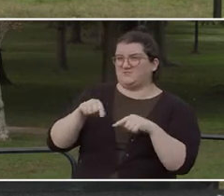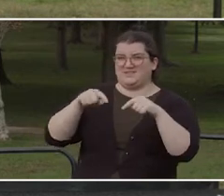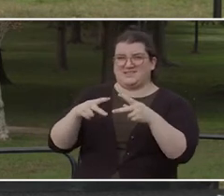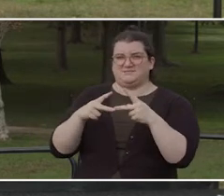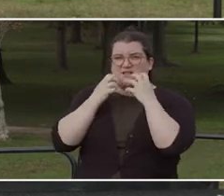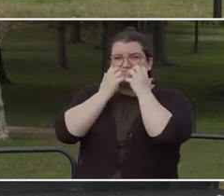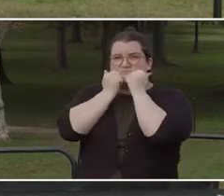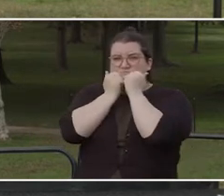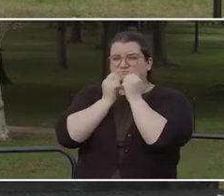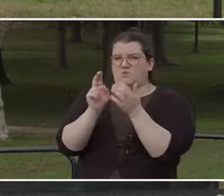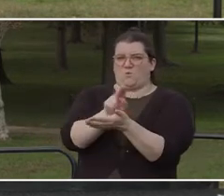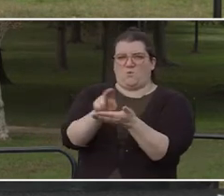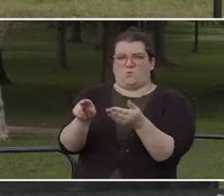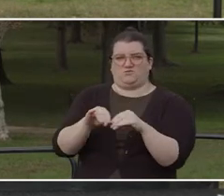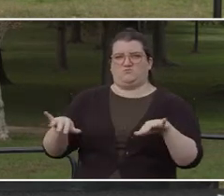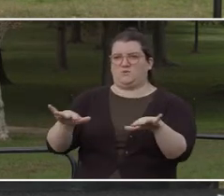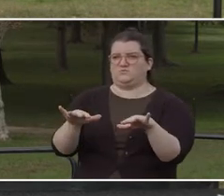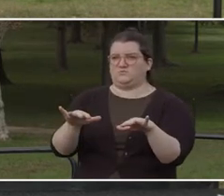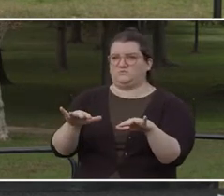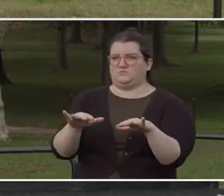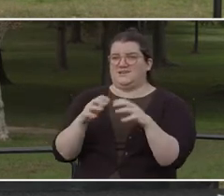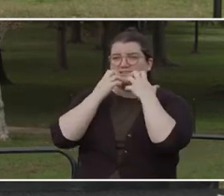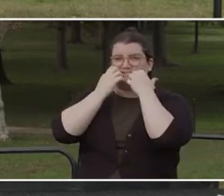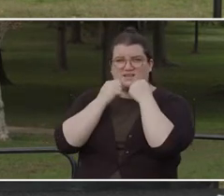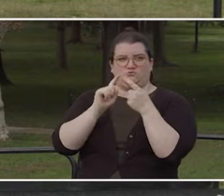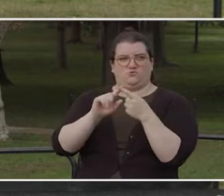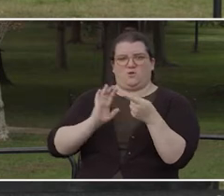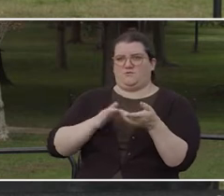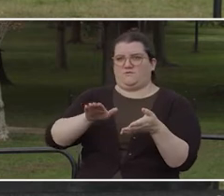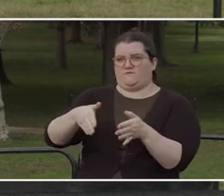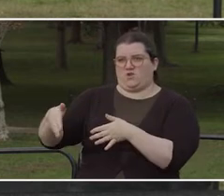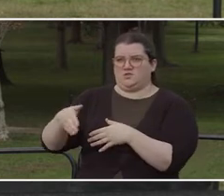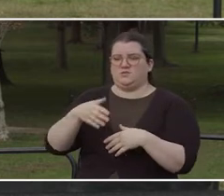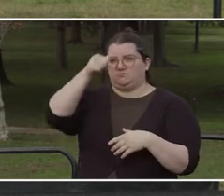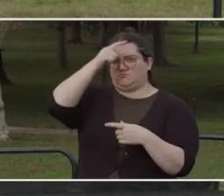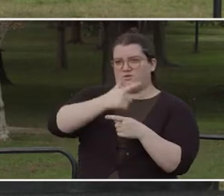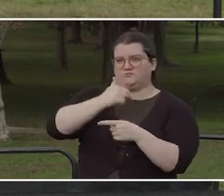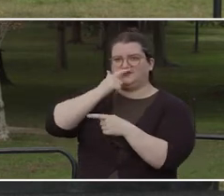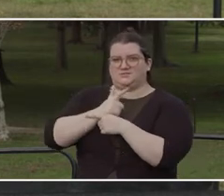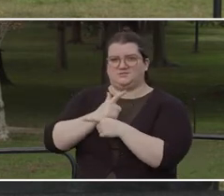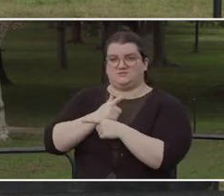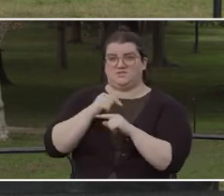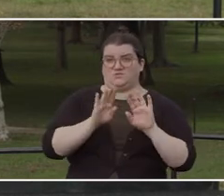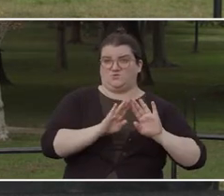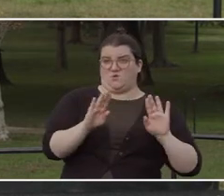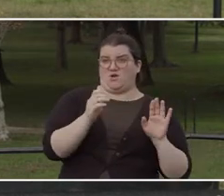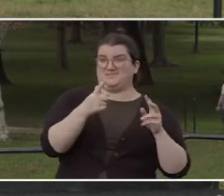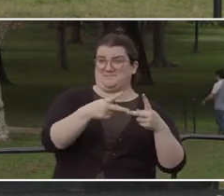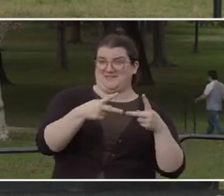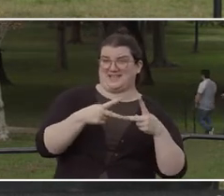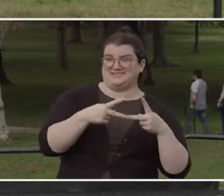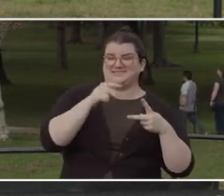ground, sacred to our fallen brothers and sisters. This wall is not only a place, but